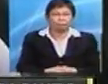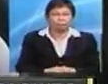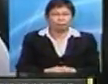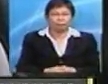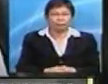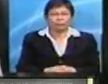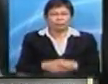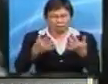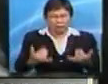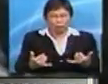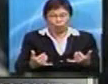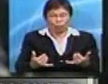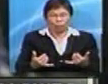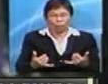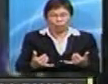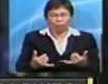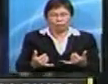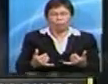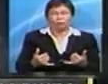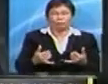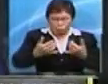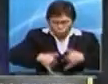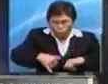the envoy that you spoke to me about in an interview,